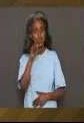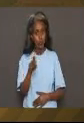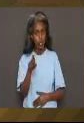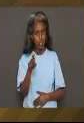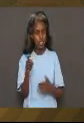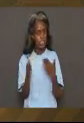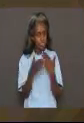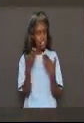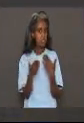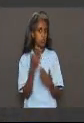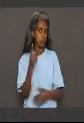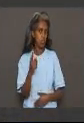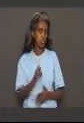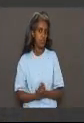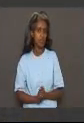is a simple one.